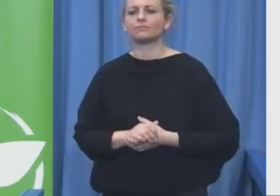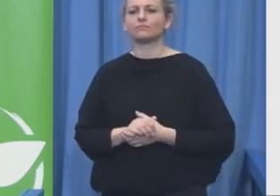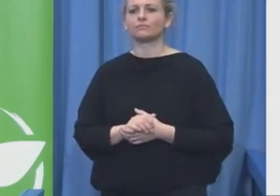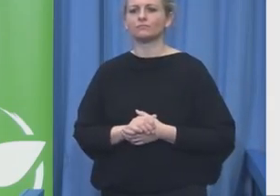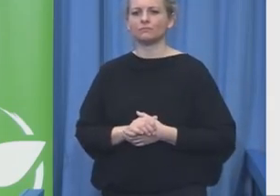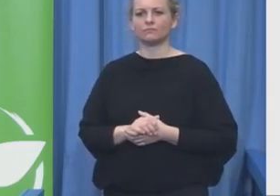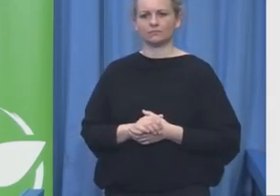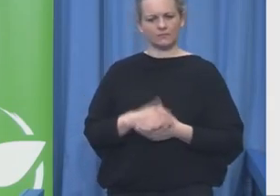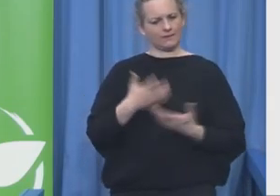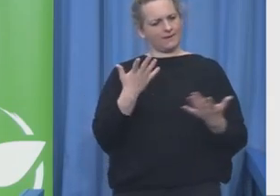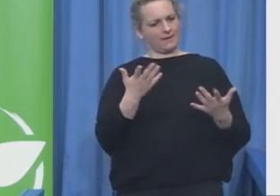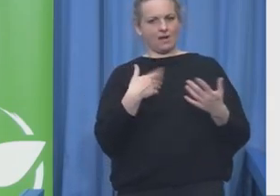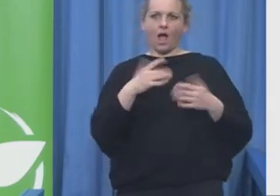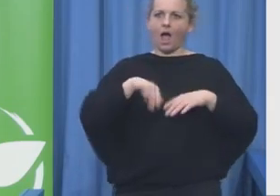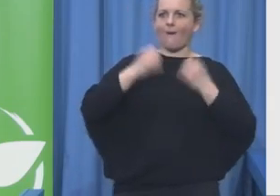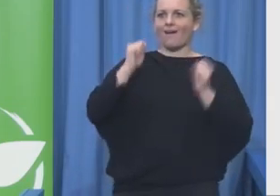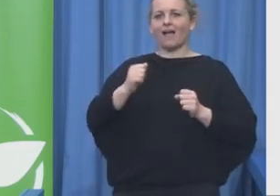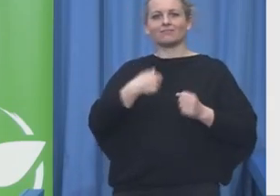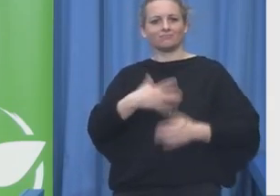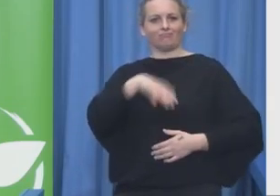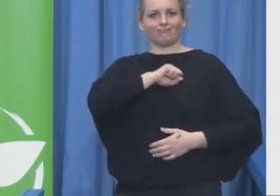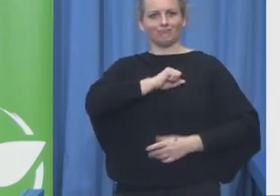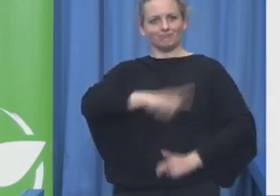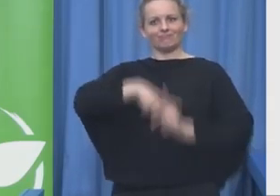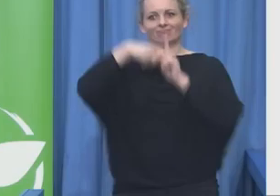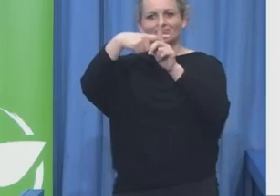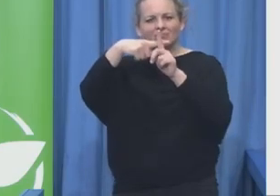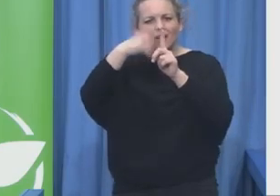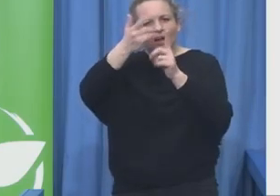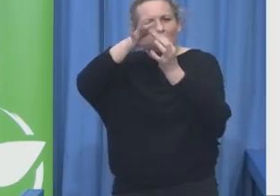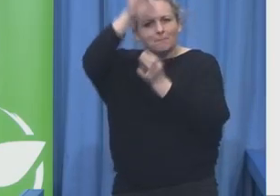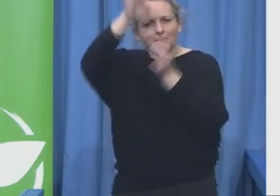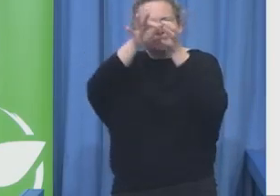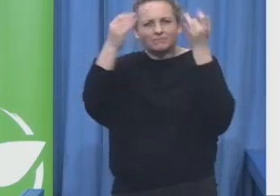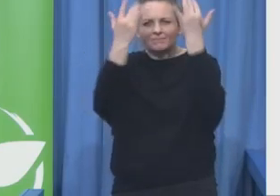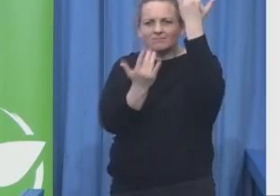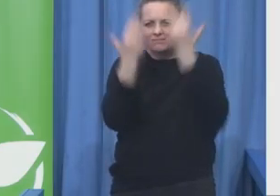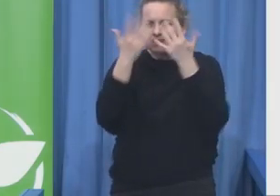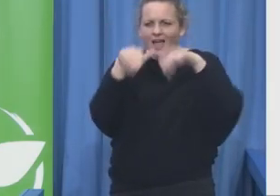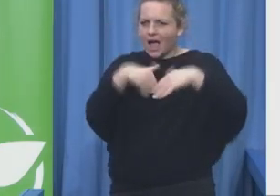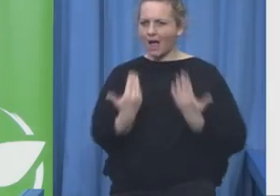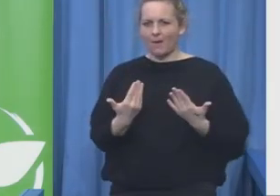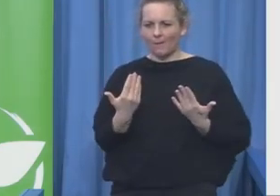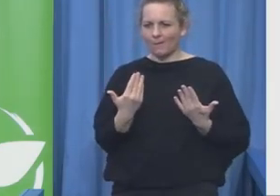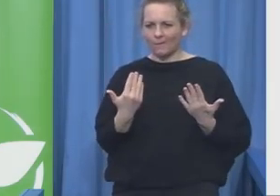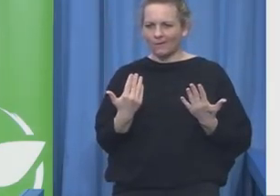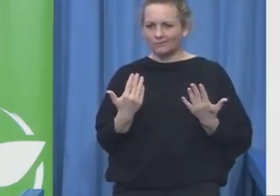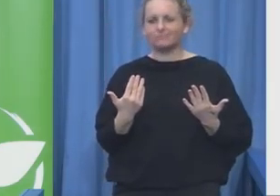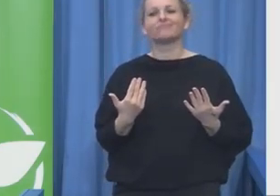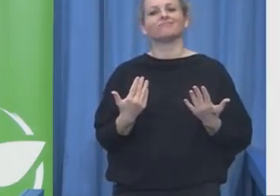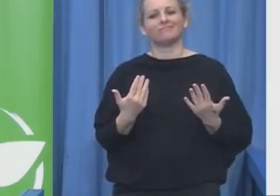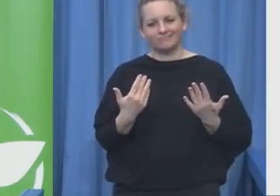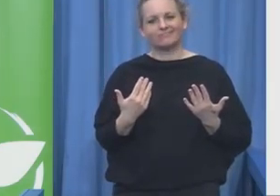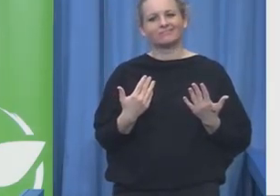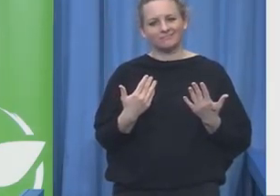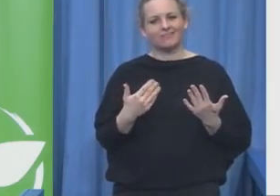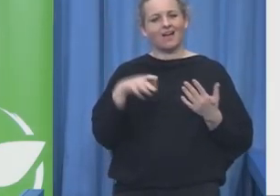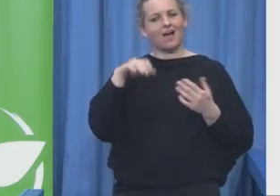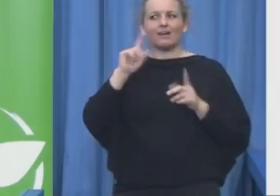know, of course, we have very robust impact evaluations. We've